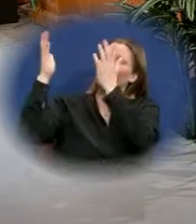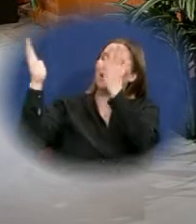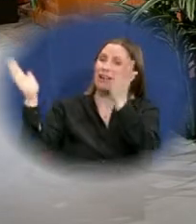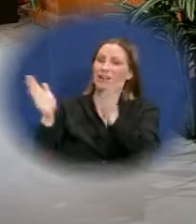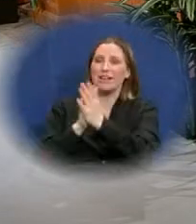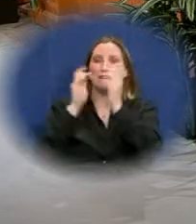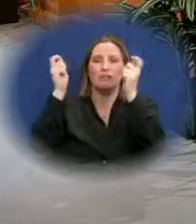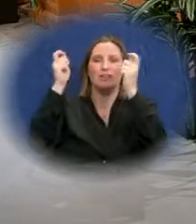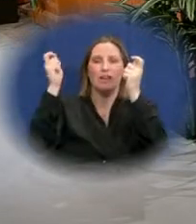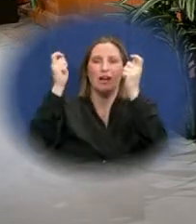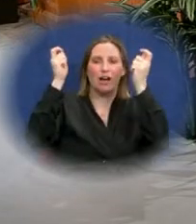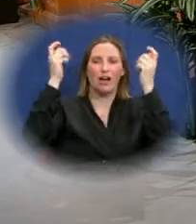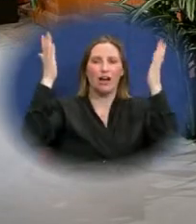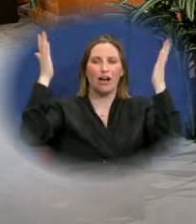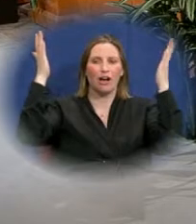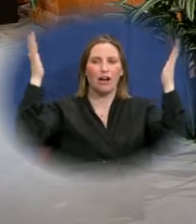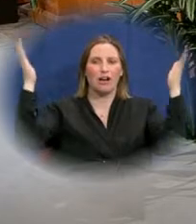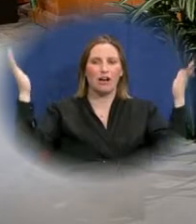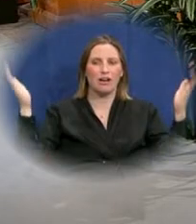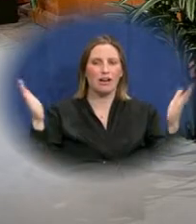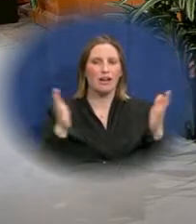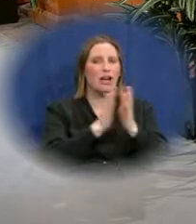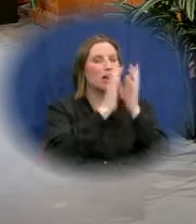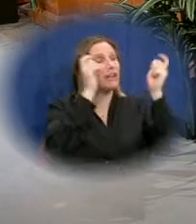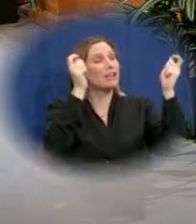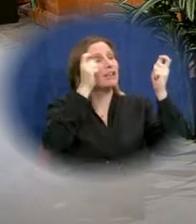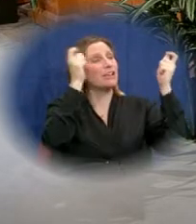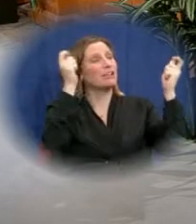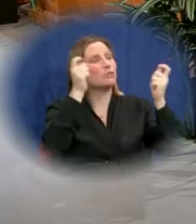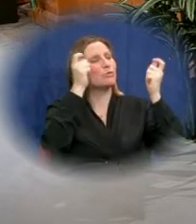Hallelujah, hallelujah,